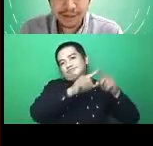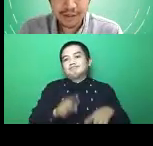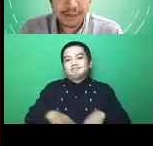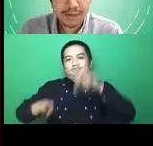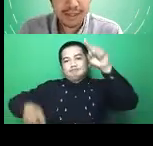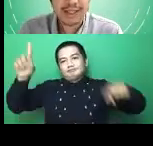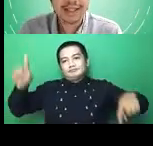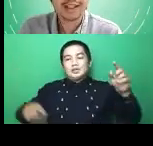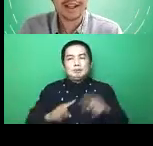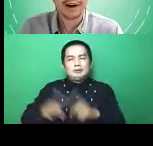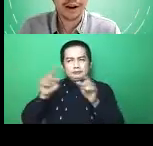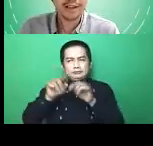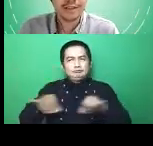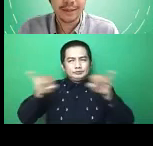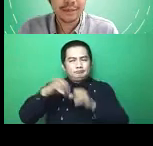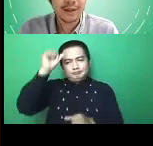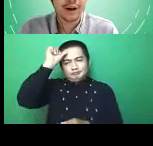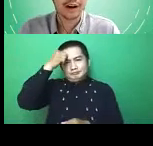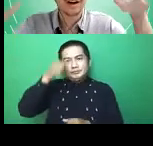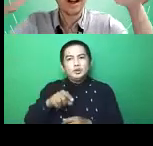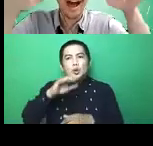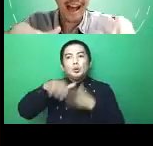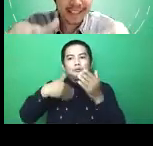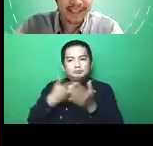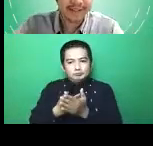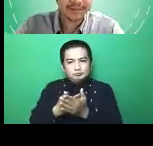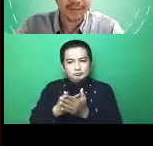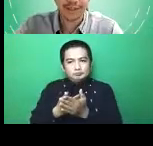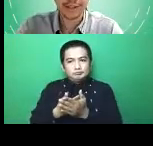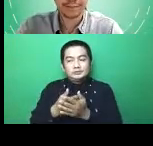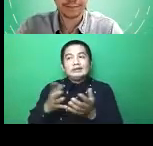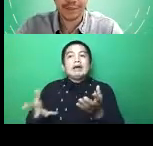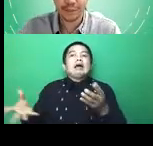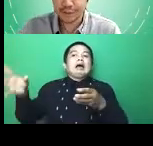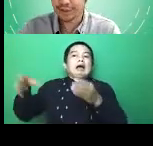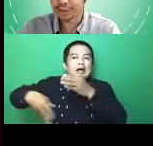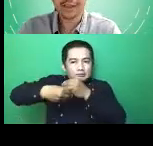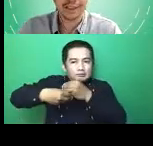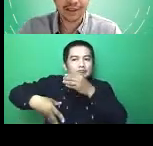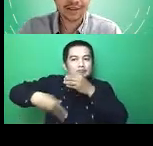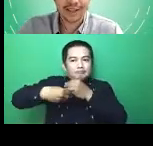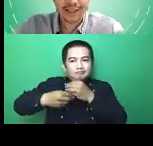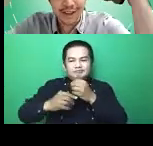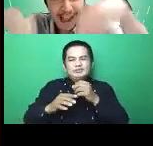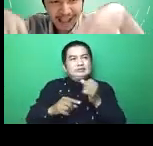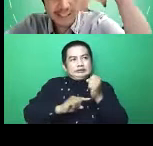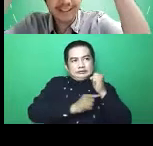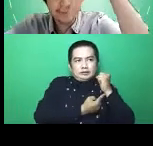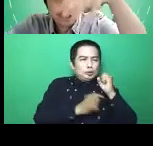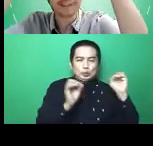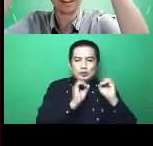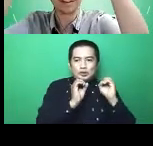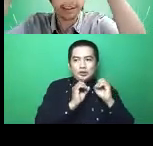important thing to remember is that all of them are adding, okay? So you started with nothing, and then you're